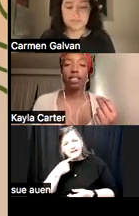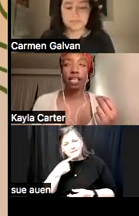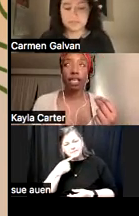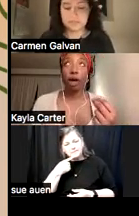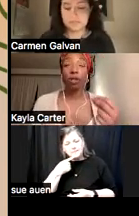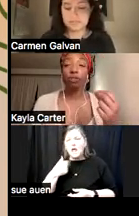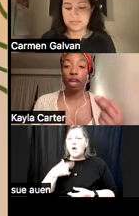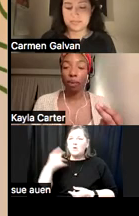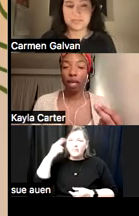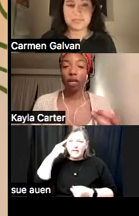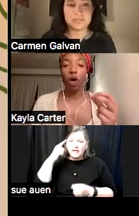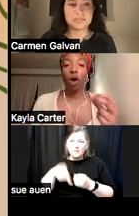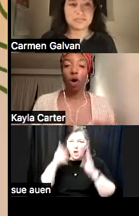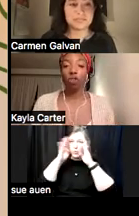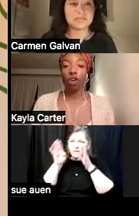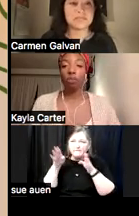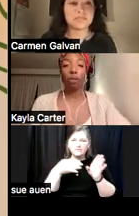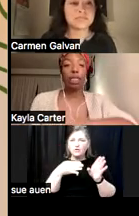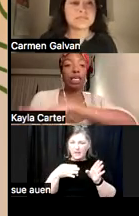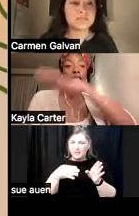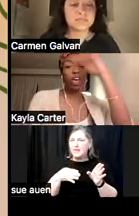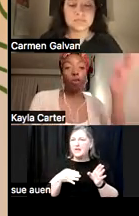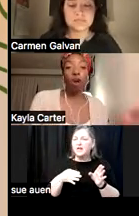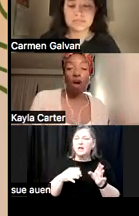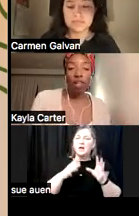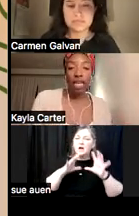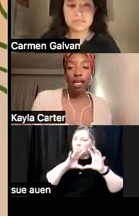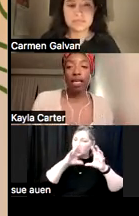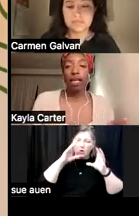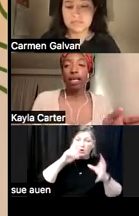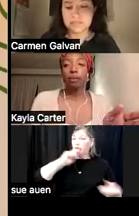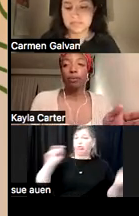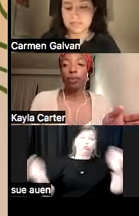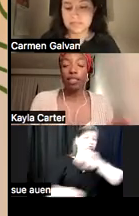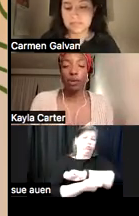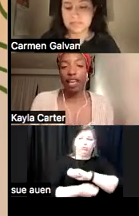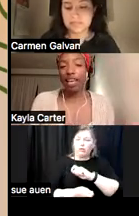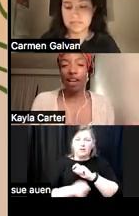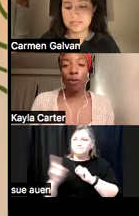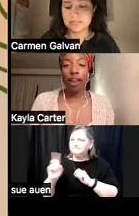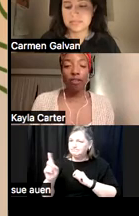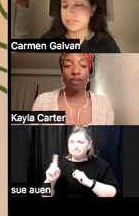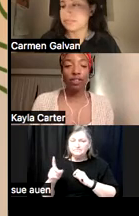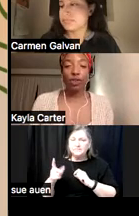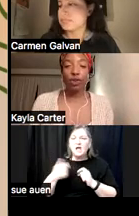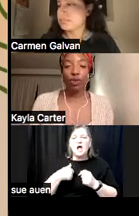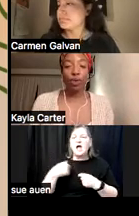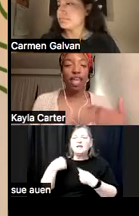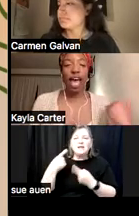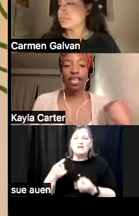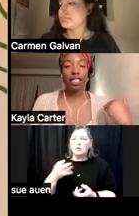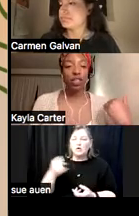want us to think about reframing over completely overhauling, it's because I don't want to ever